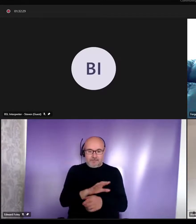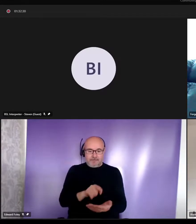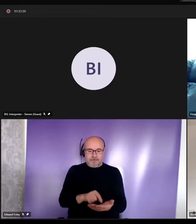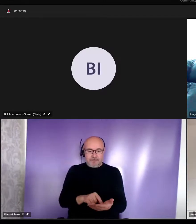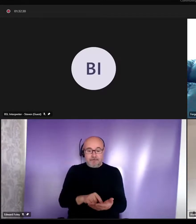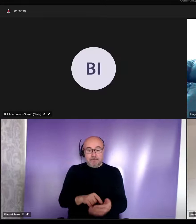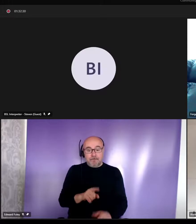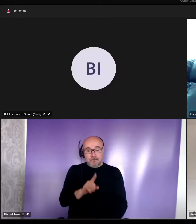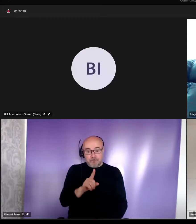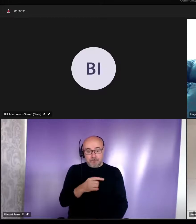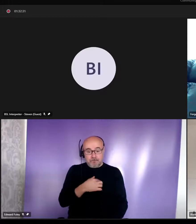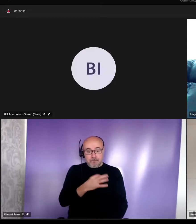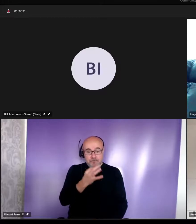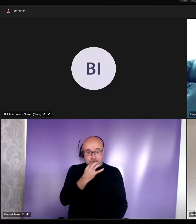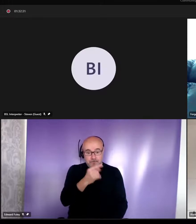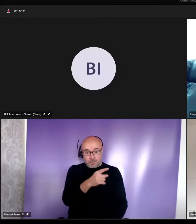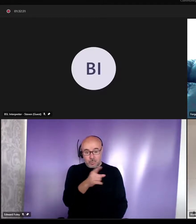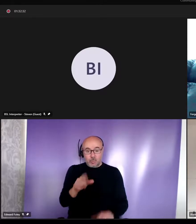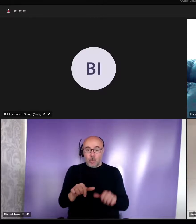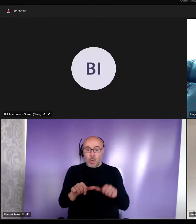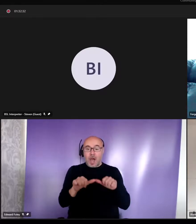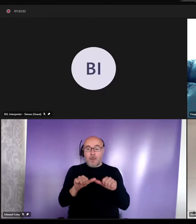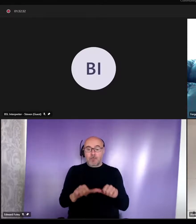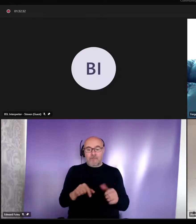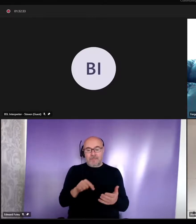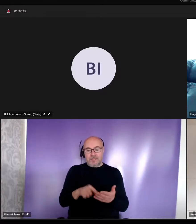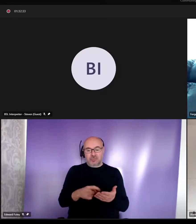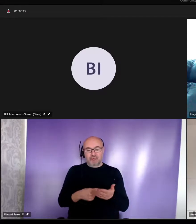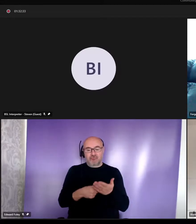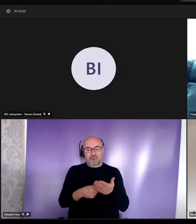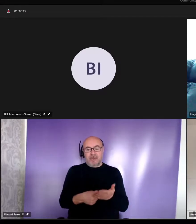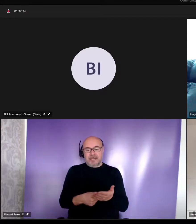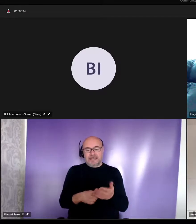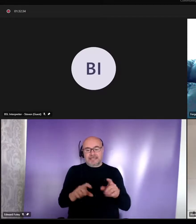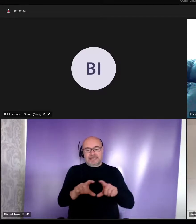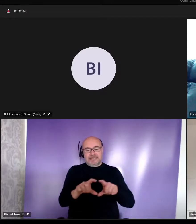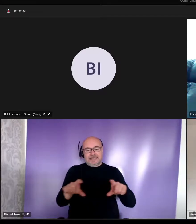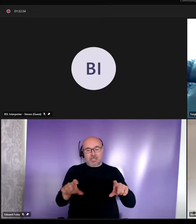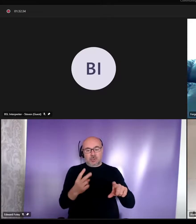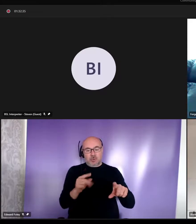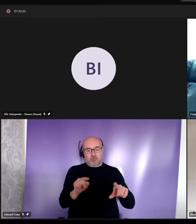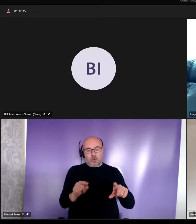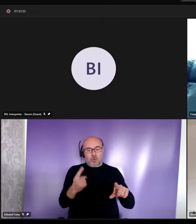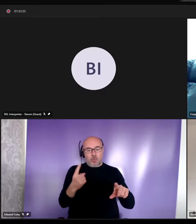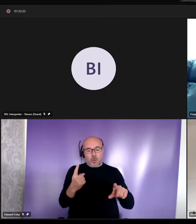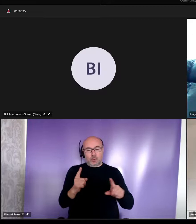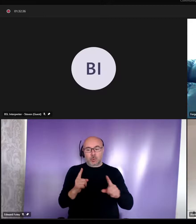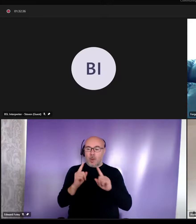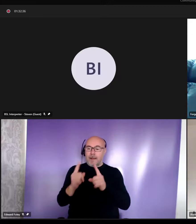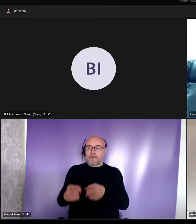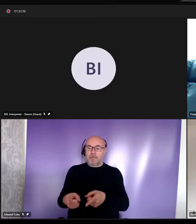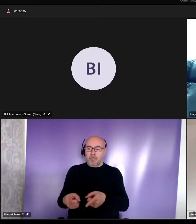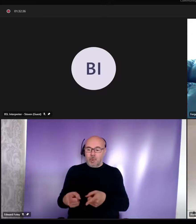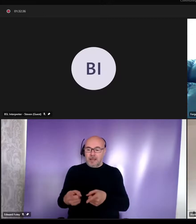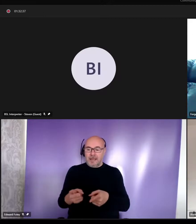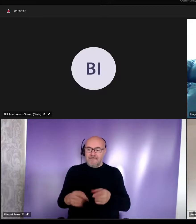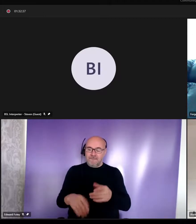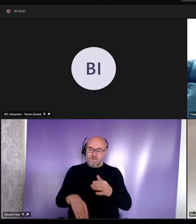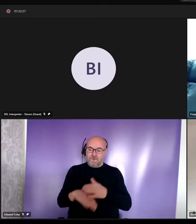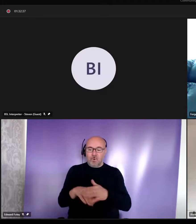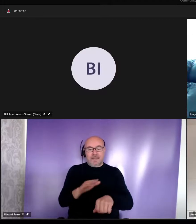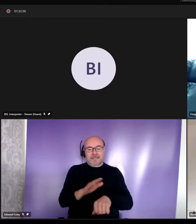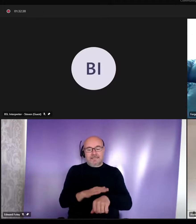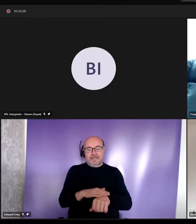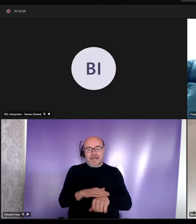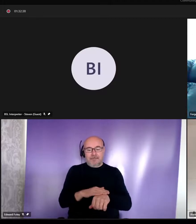I invite you to approve the recommendation in section 2.1 of your report to employ an additional full-time equivalent economic